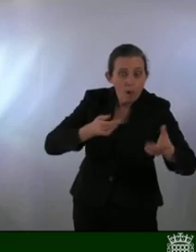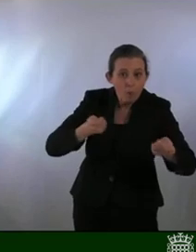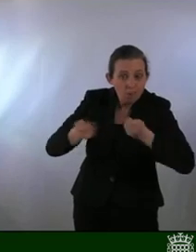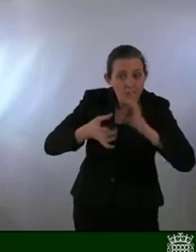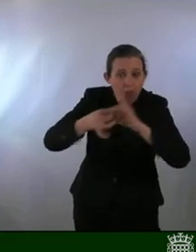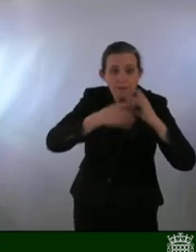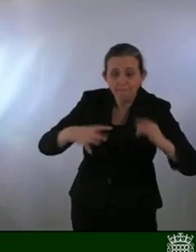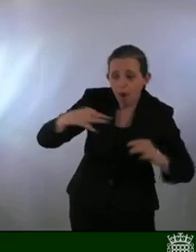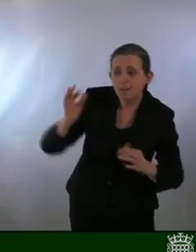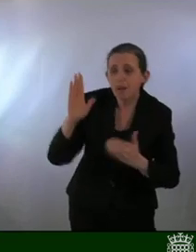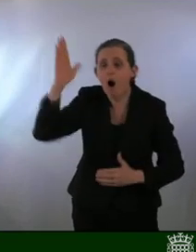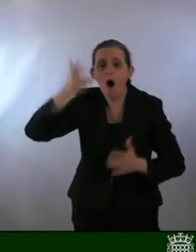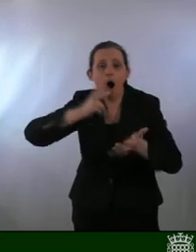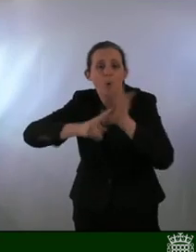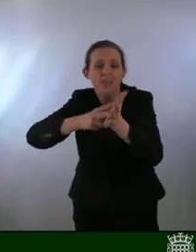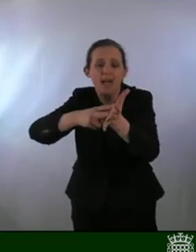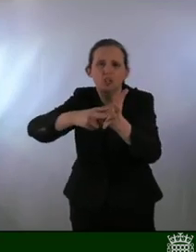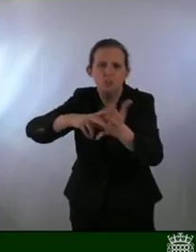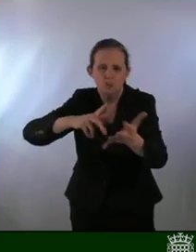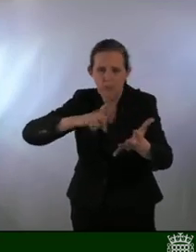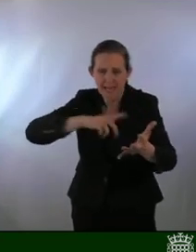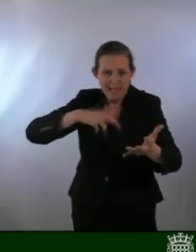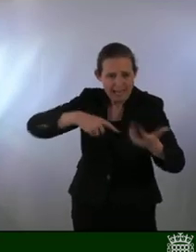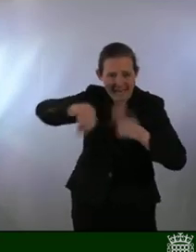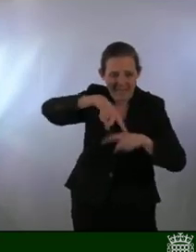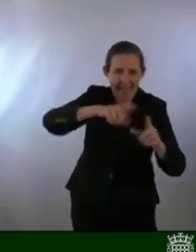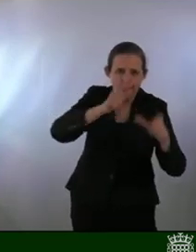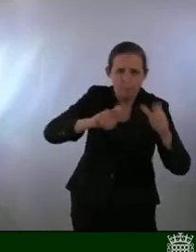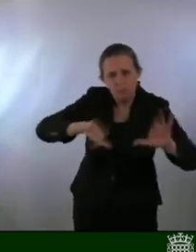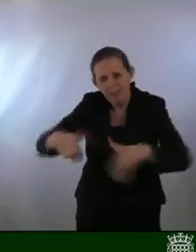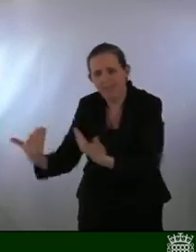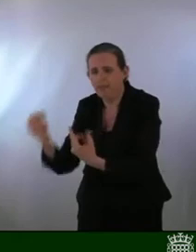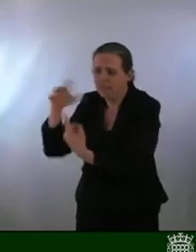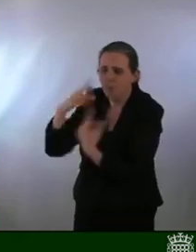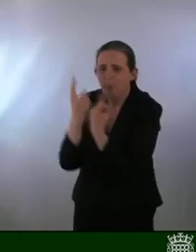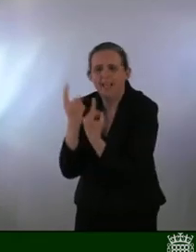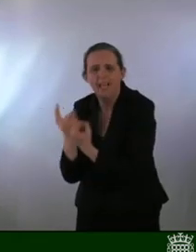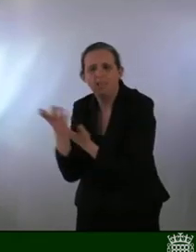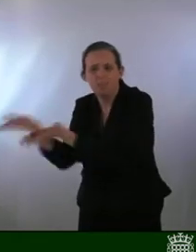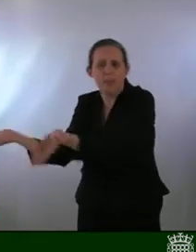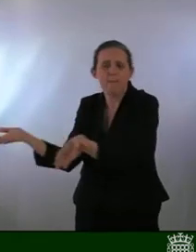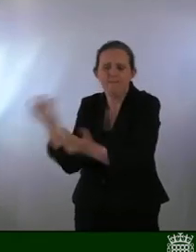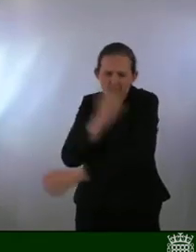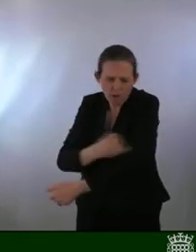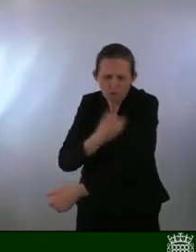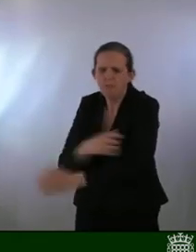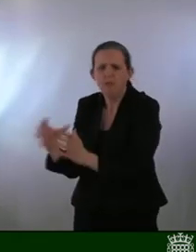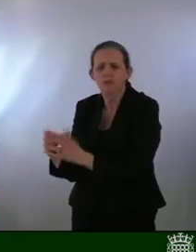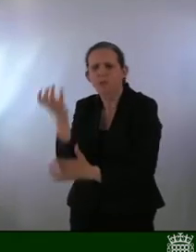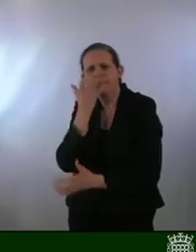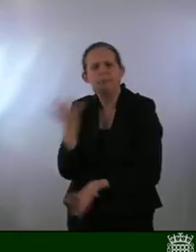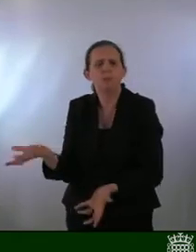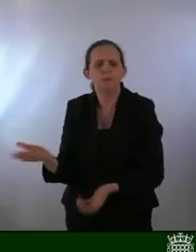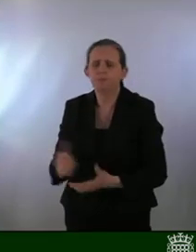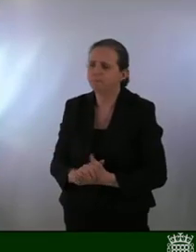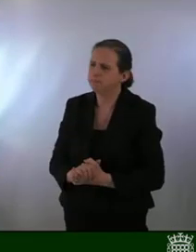of people will be required to deliver necessities to those vulnerable groups? Just like we've introduced a national